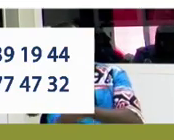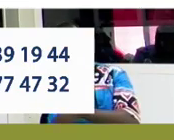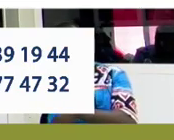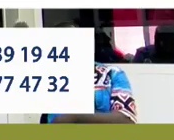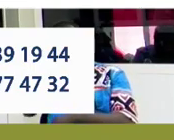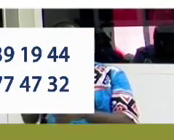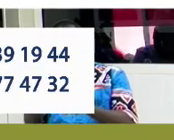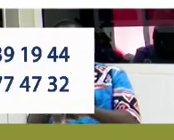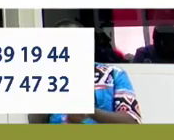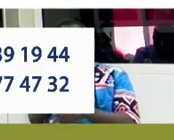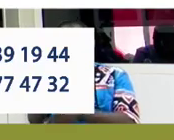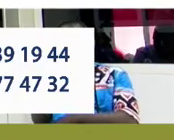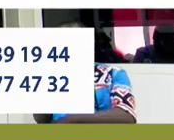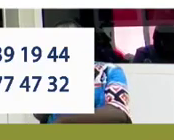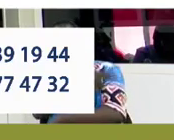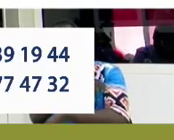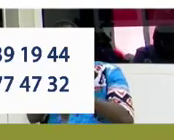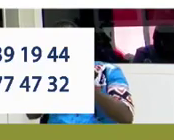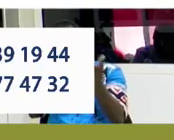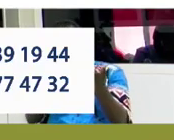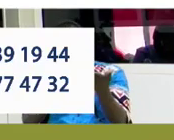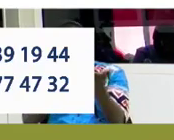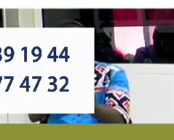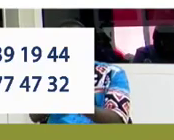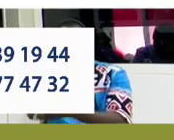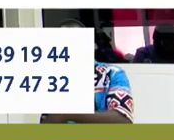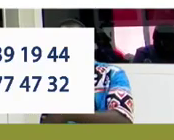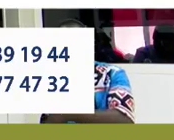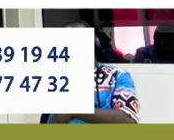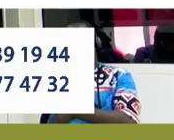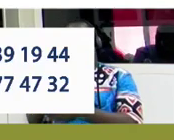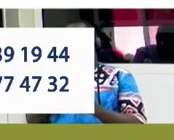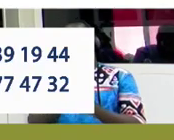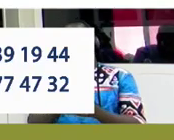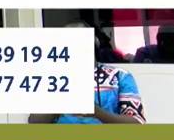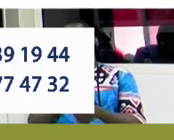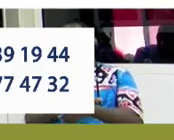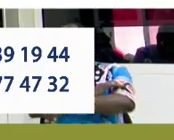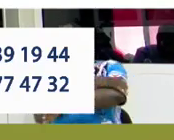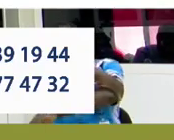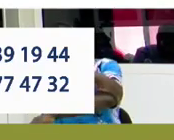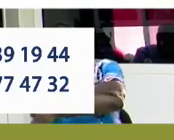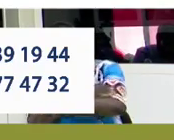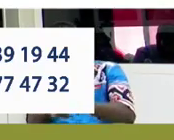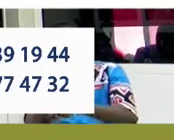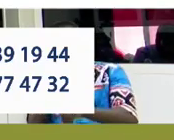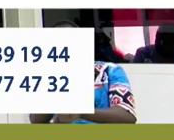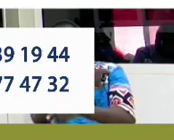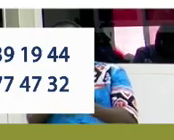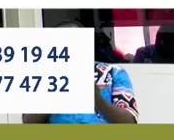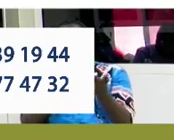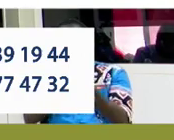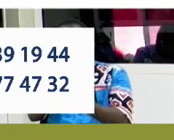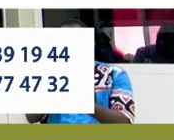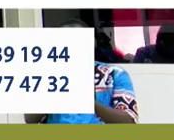or a sergeant gives you orders, what can you do? A captain or a lieutenant giving order to a